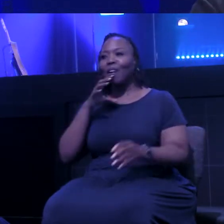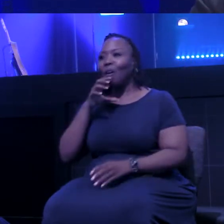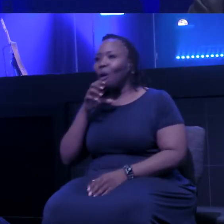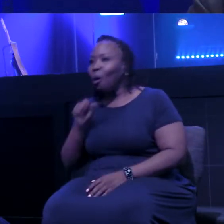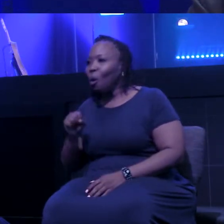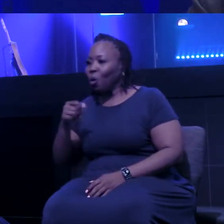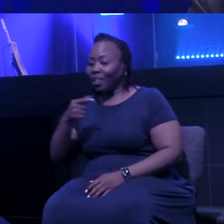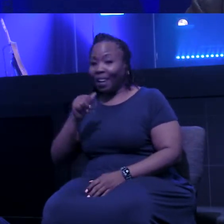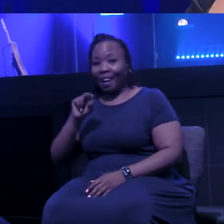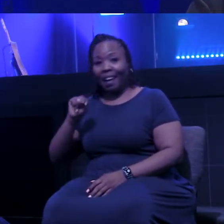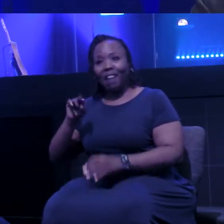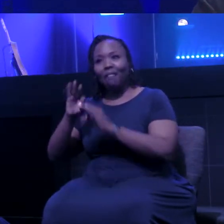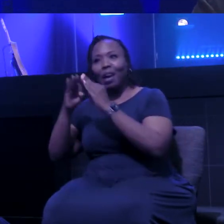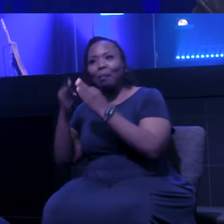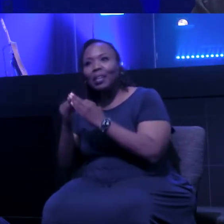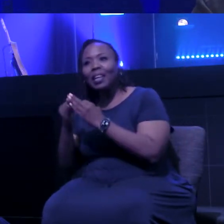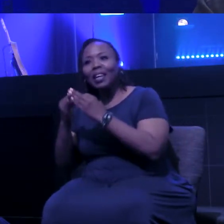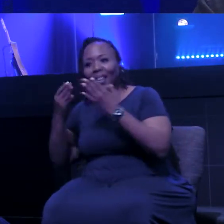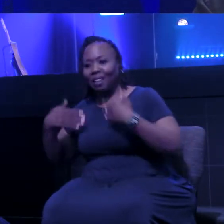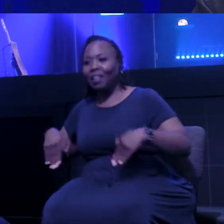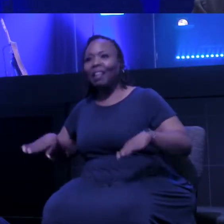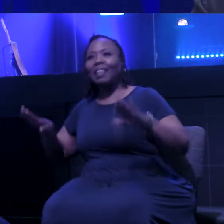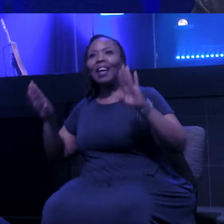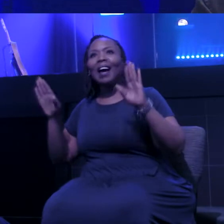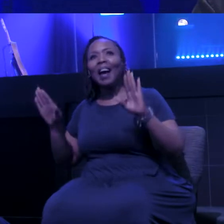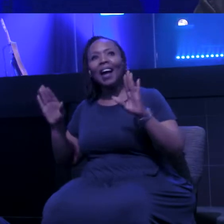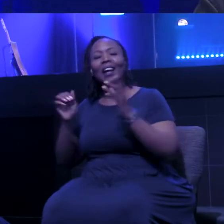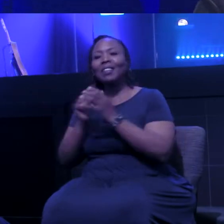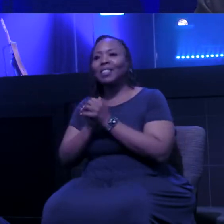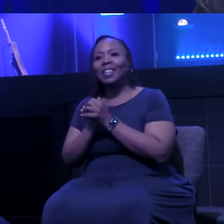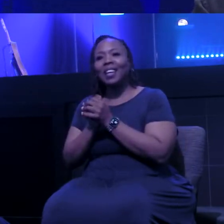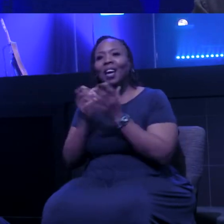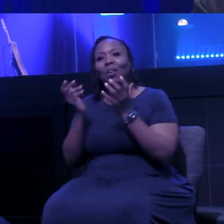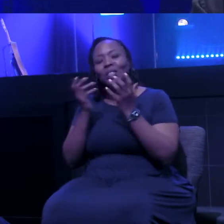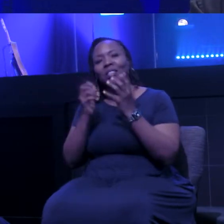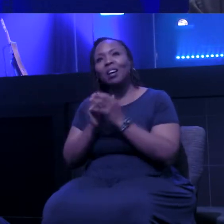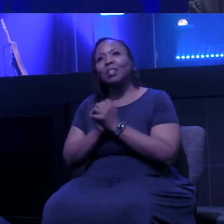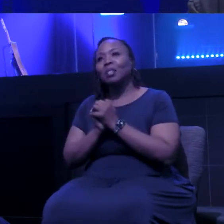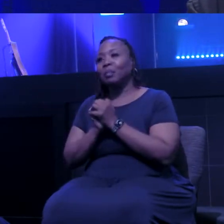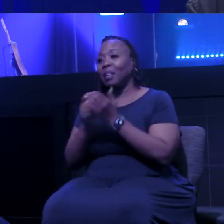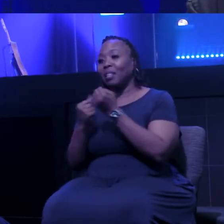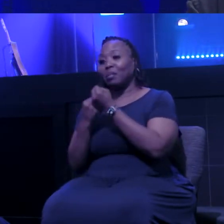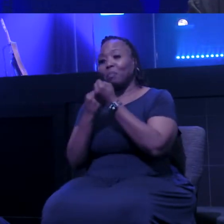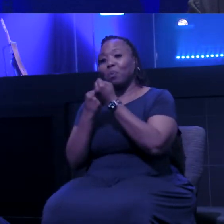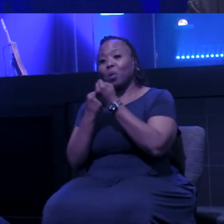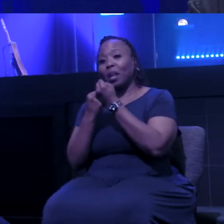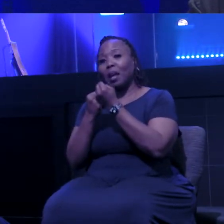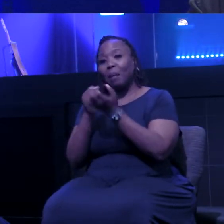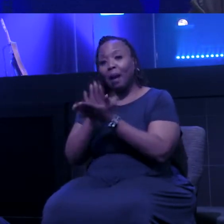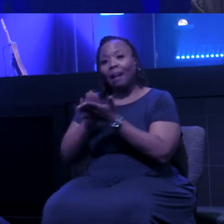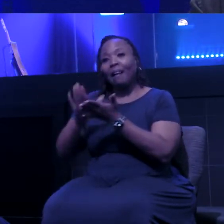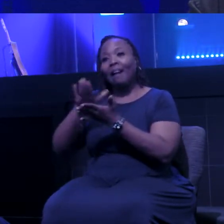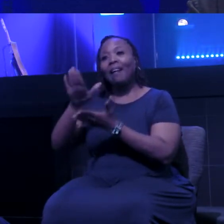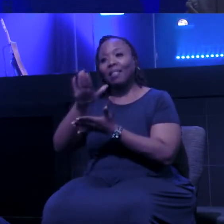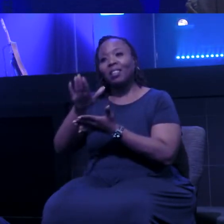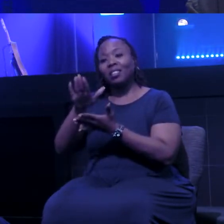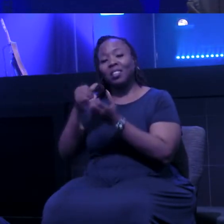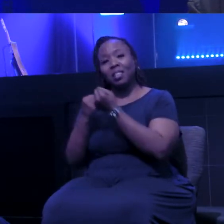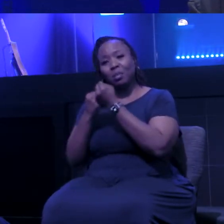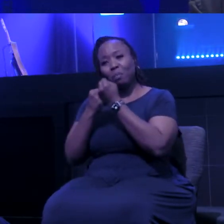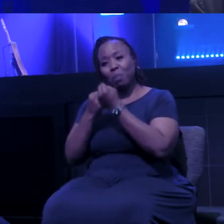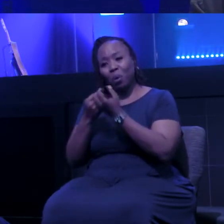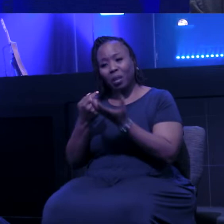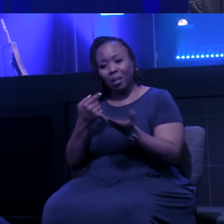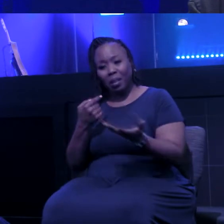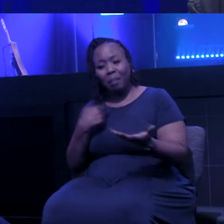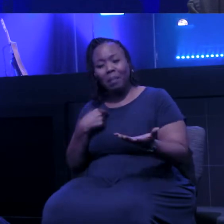and they supported my education in Bible college and seminary, and so they supported me all through that.